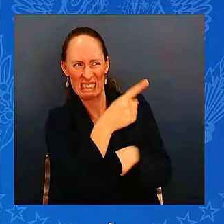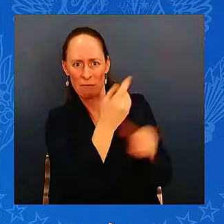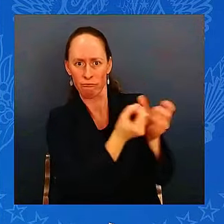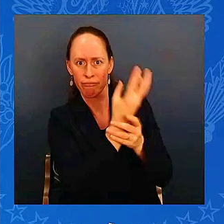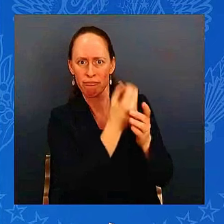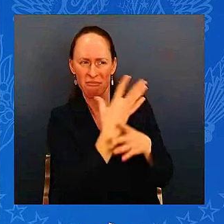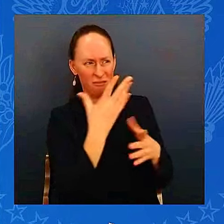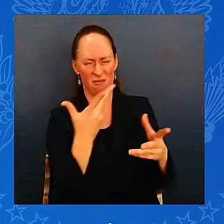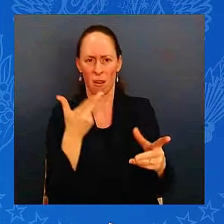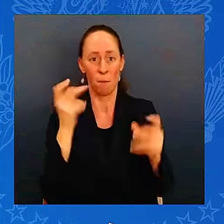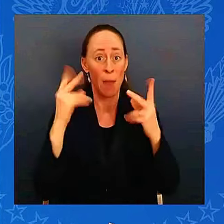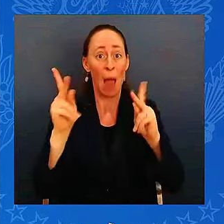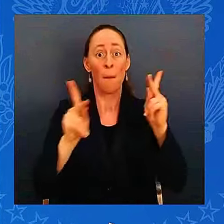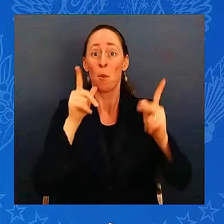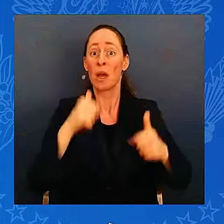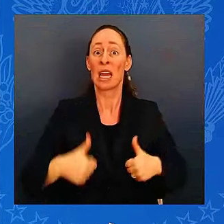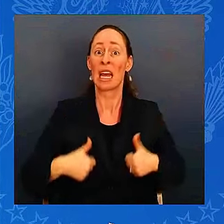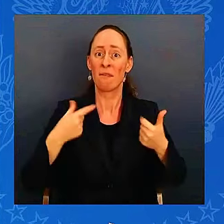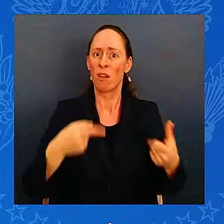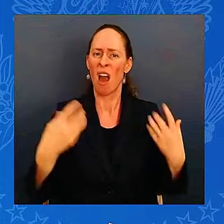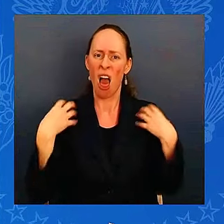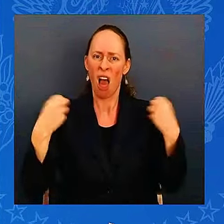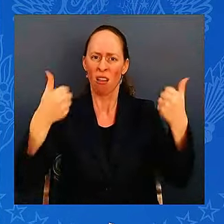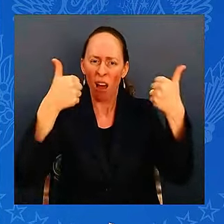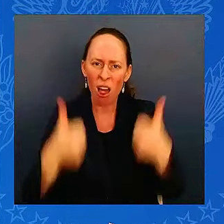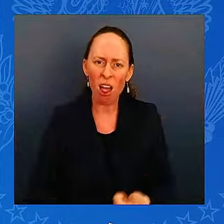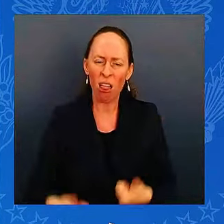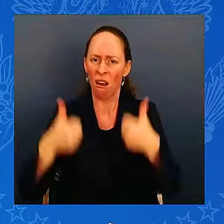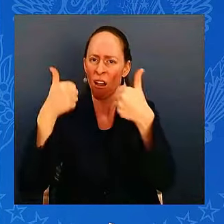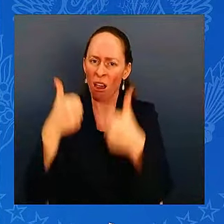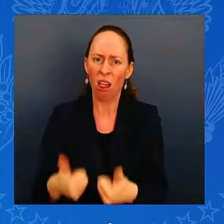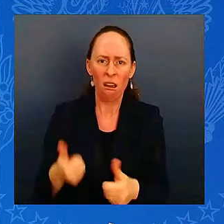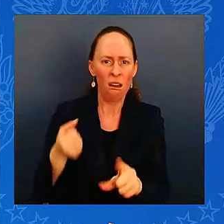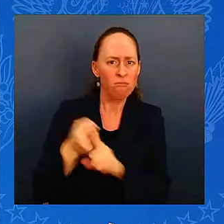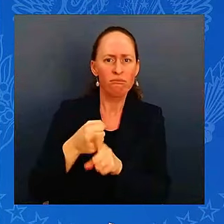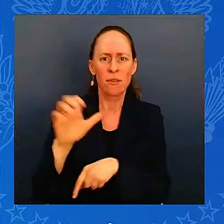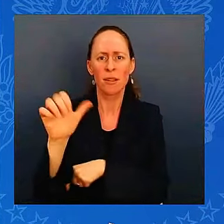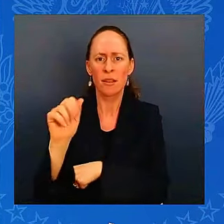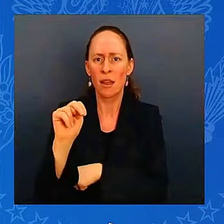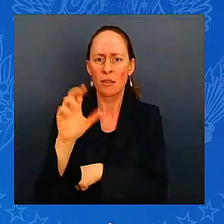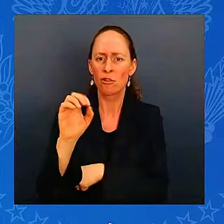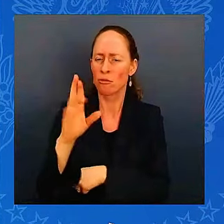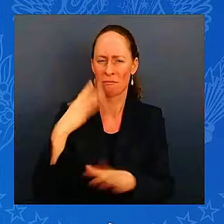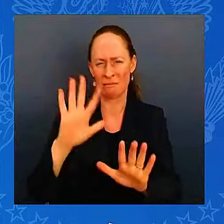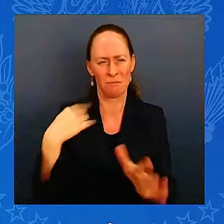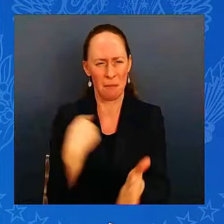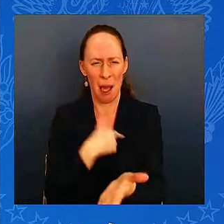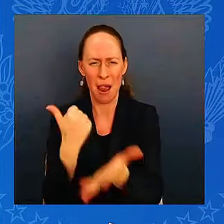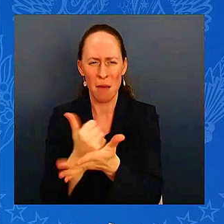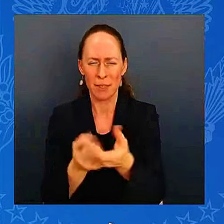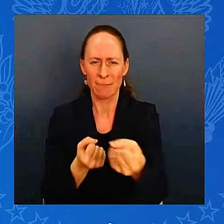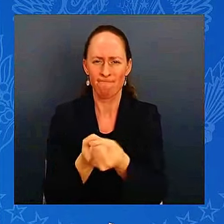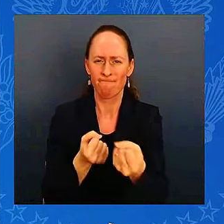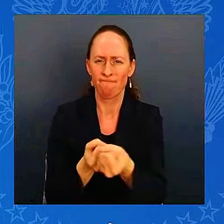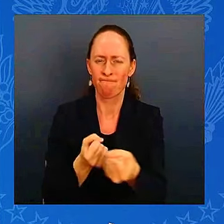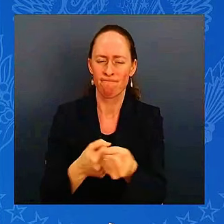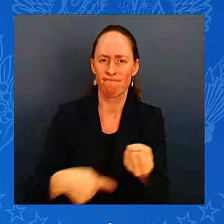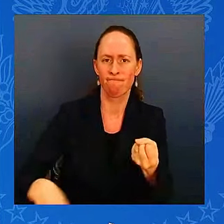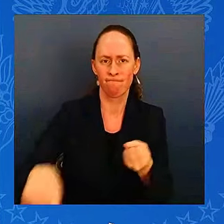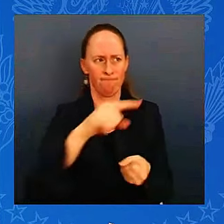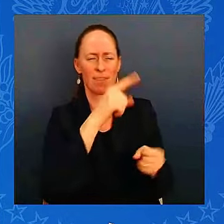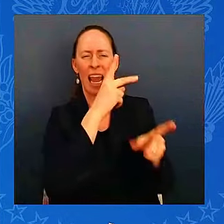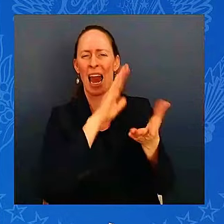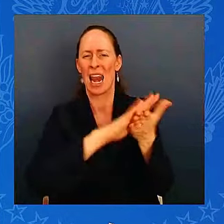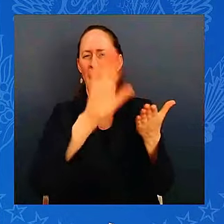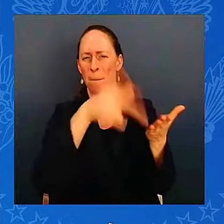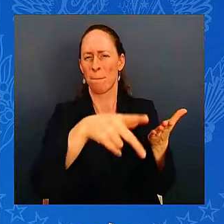receive 40% of the benefits of the key investments in pollution reduction, clean energy and infrastructure. All this matters.